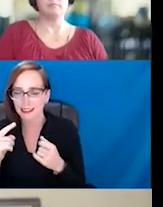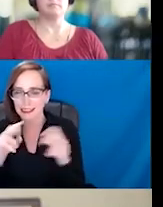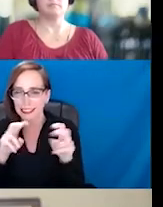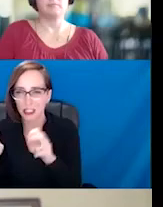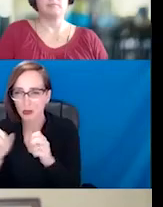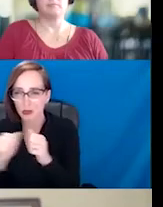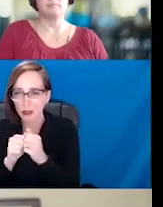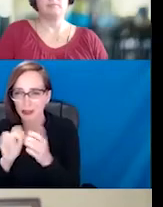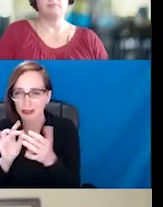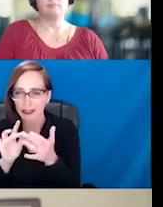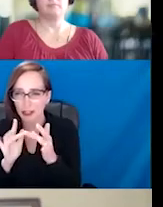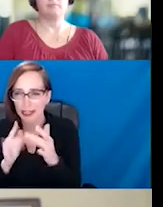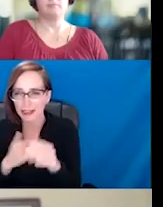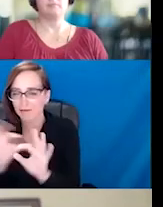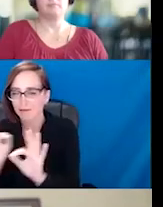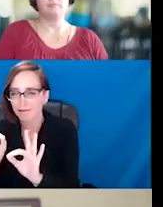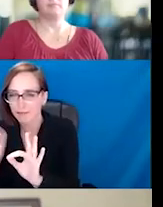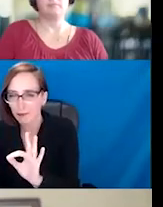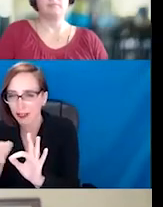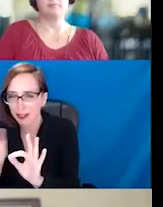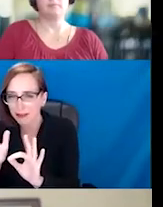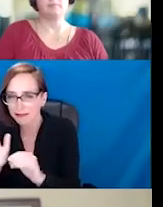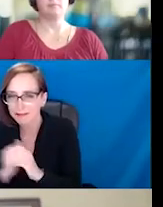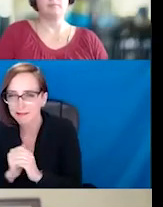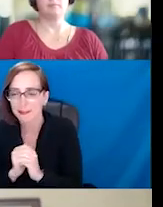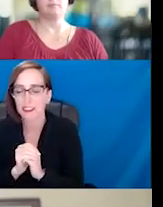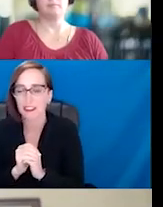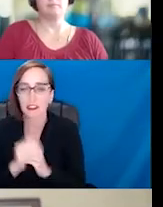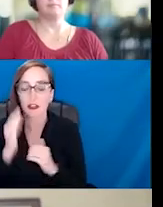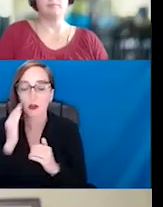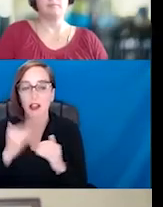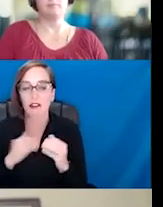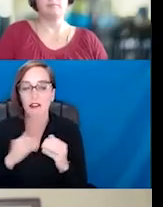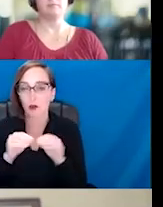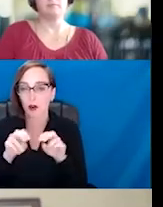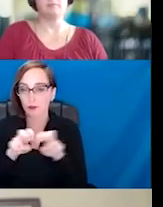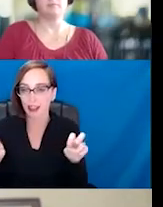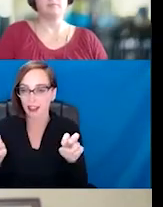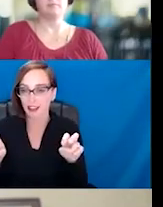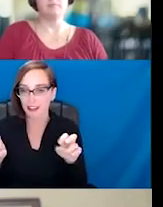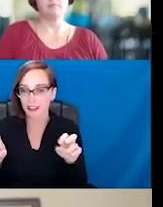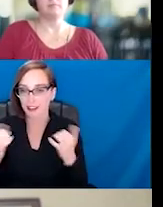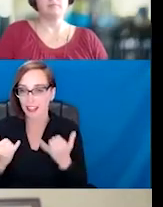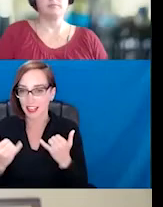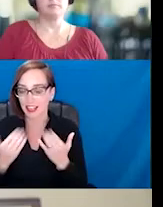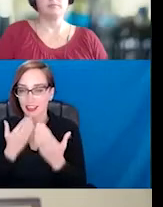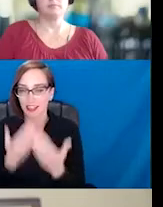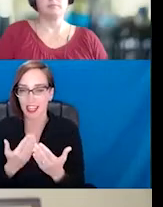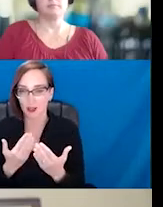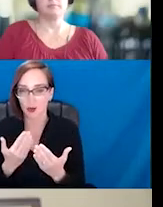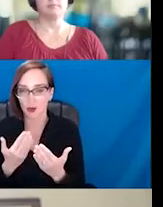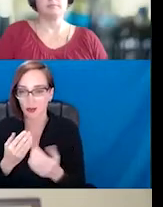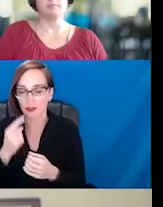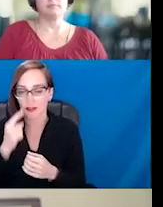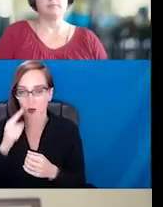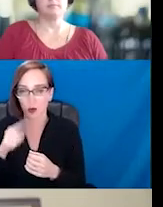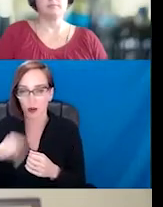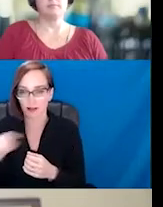welcome, Barty. We're going to hear some additional panel perspectives. Thank you to several members who